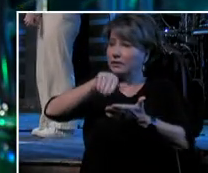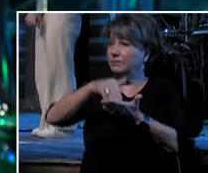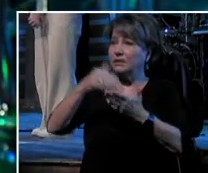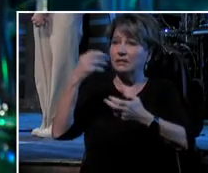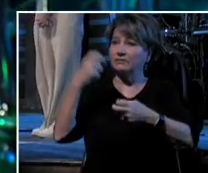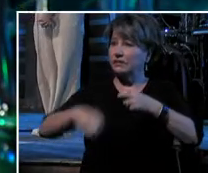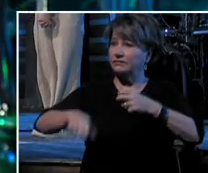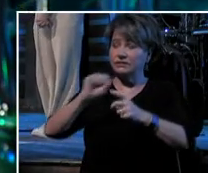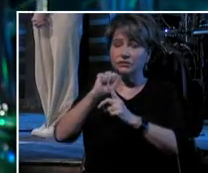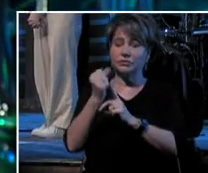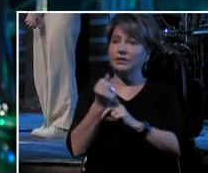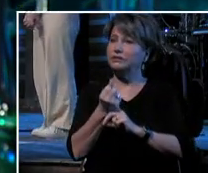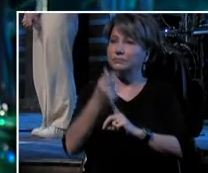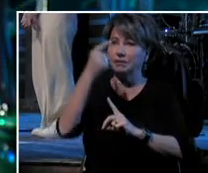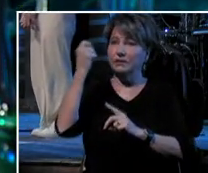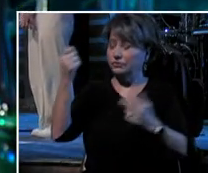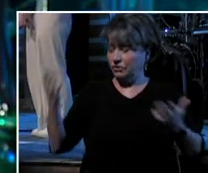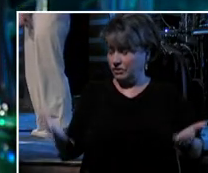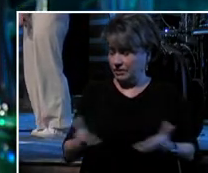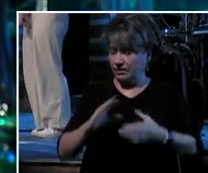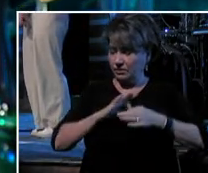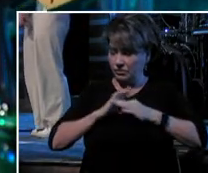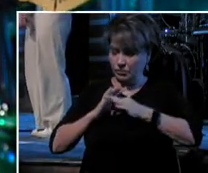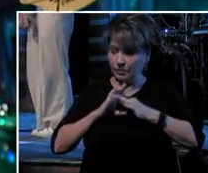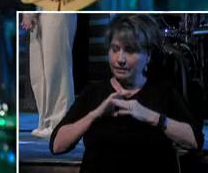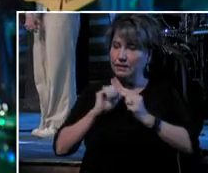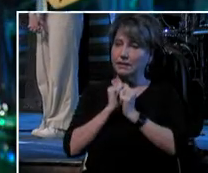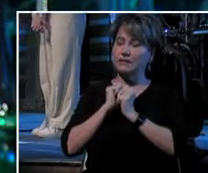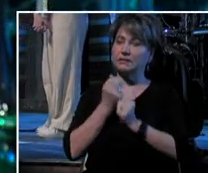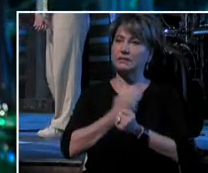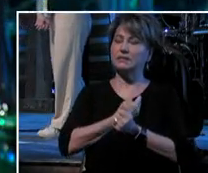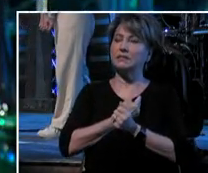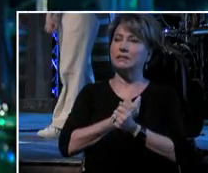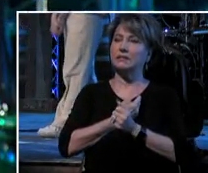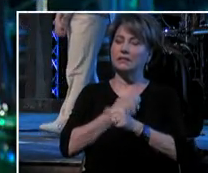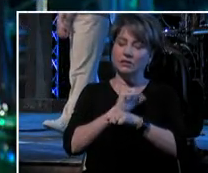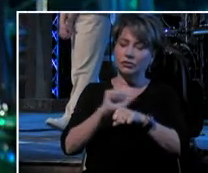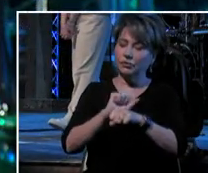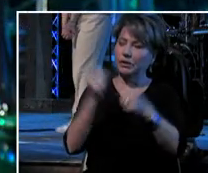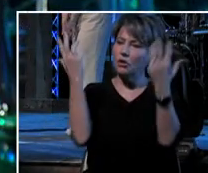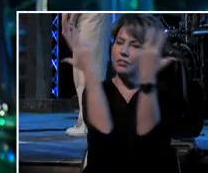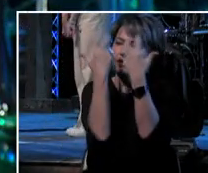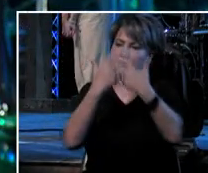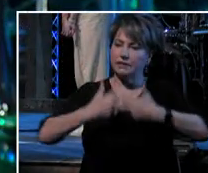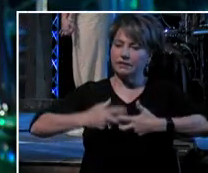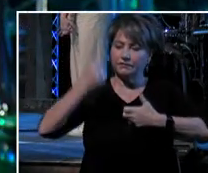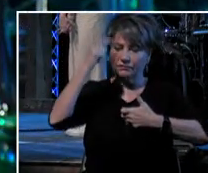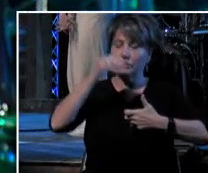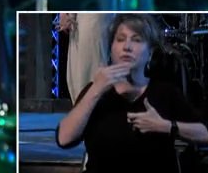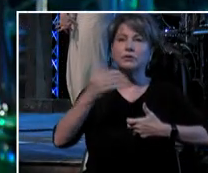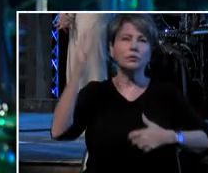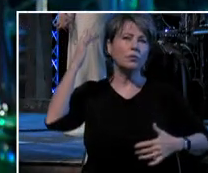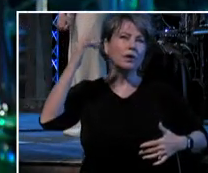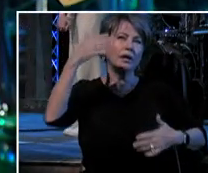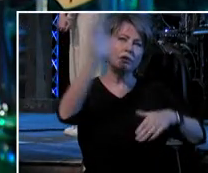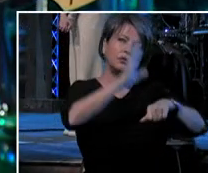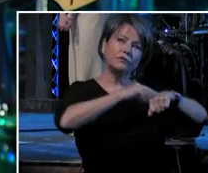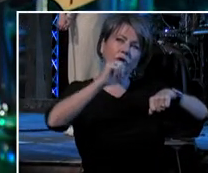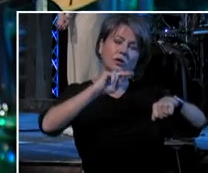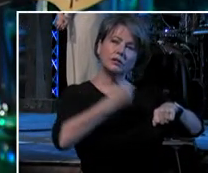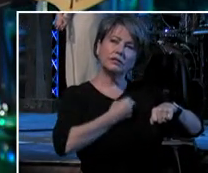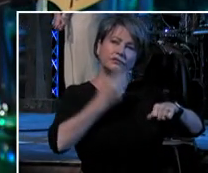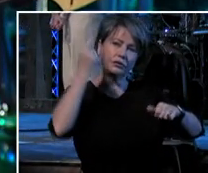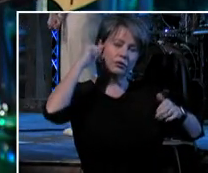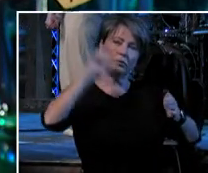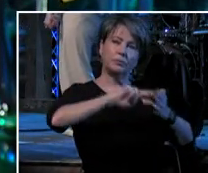difficult circumstances because you are near to us, you are with us. You're working all things together for good for those who love you and are called according to your